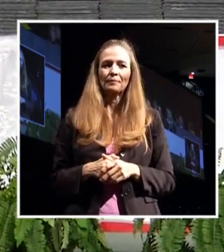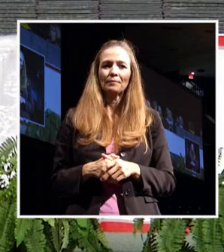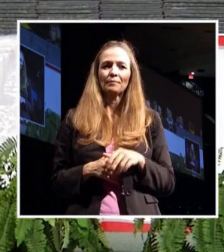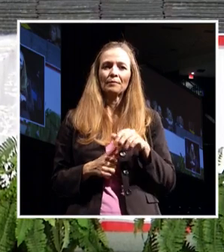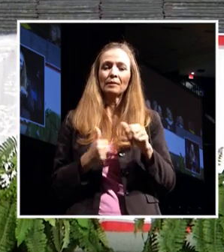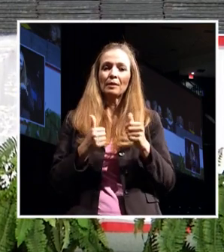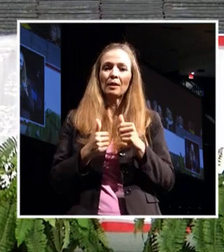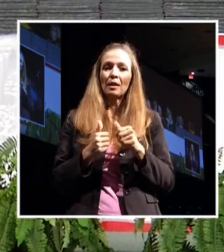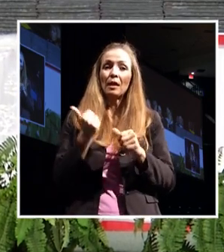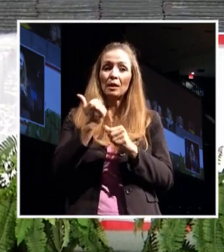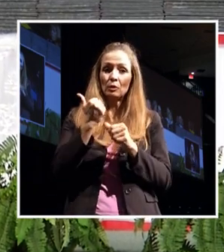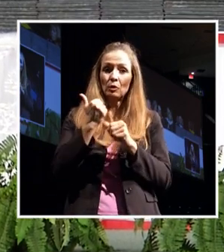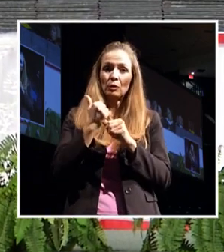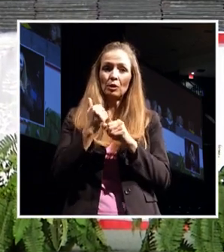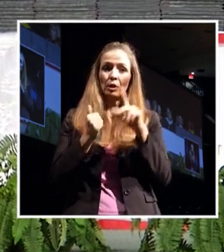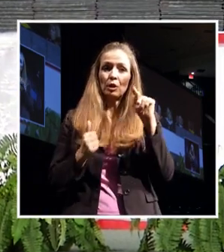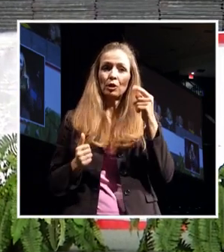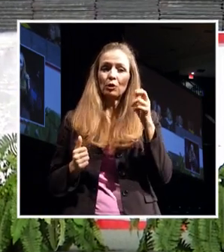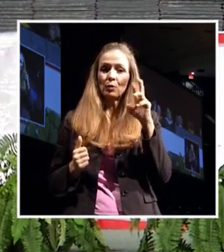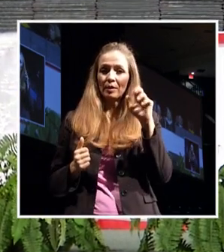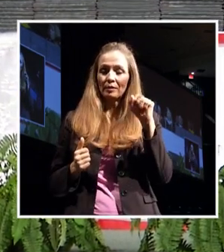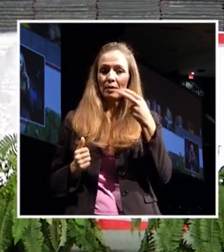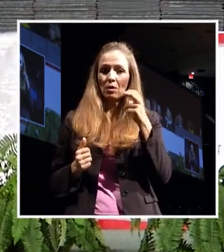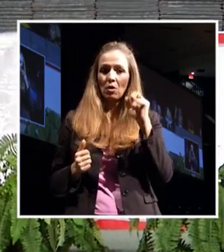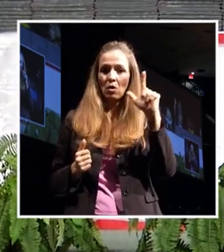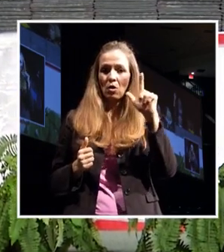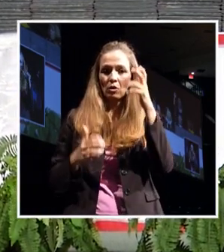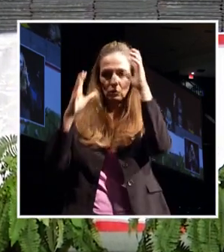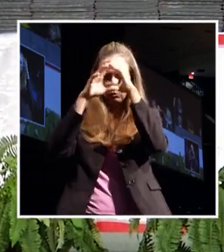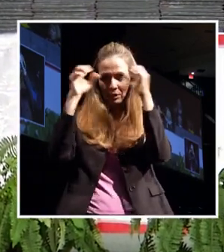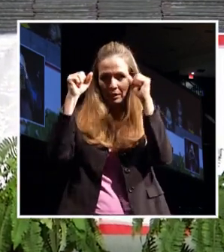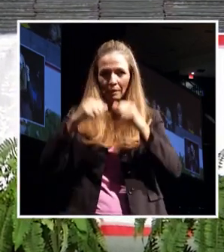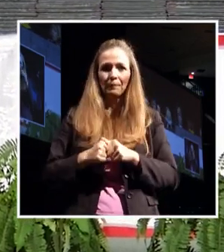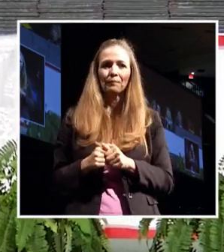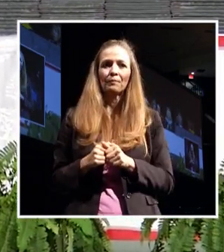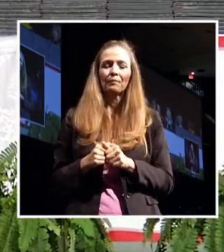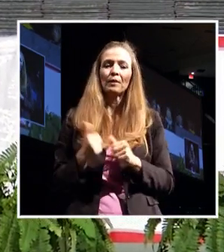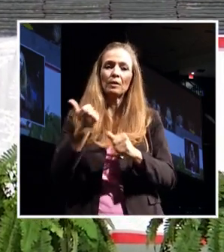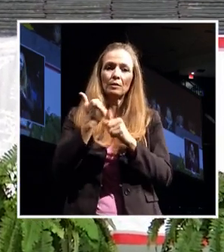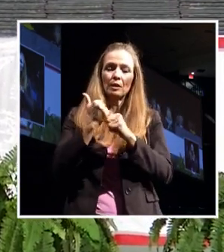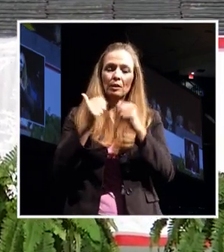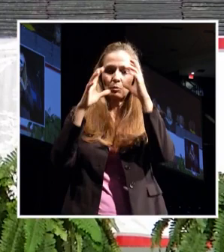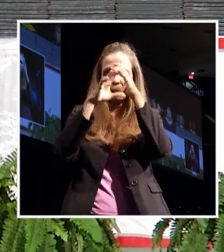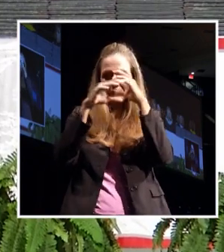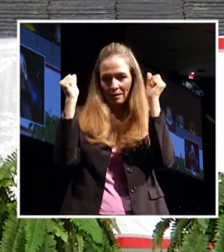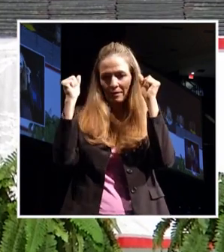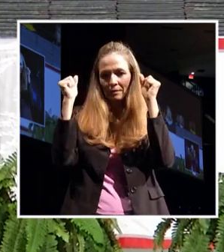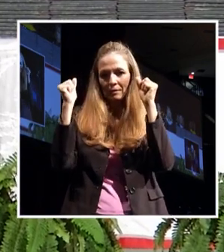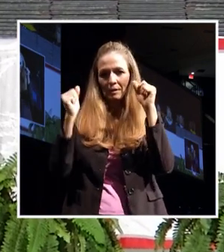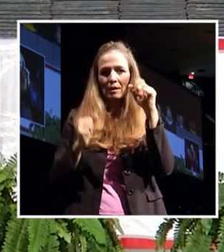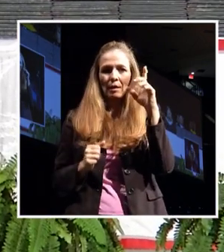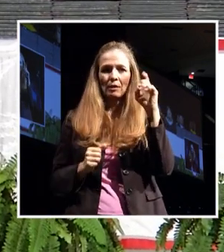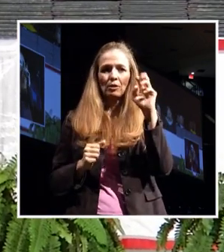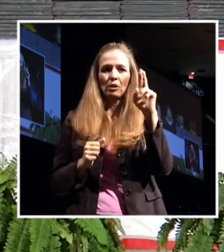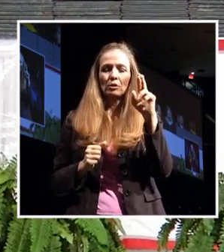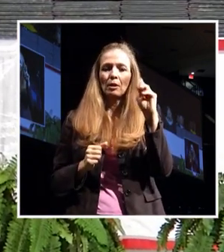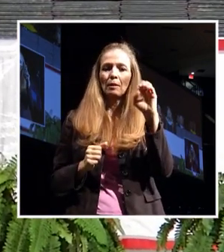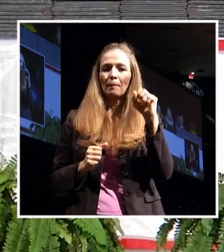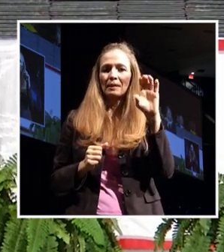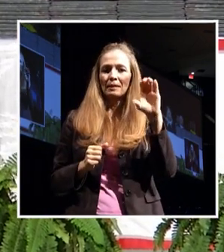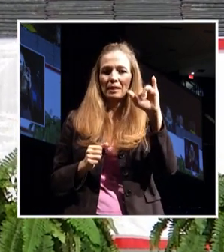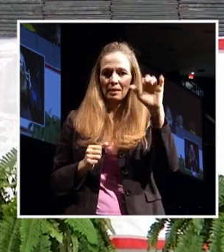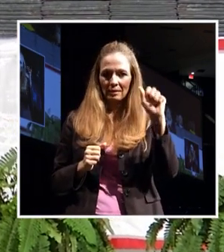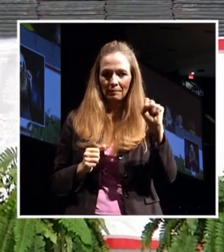Associate Superintendent Teresa Hall. Associate Superintendent, Dr. Linda